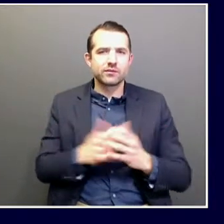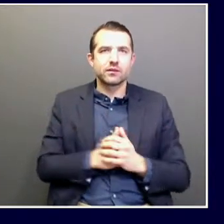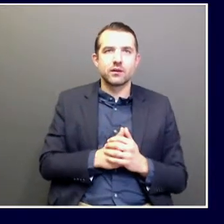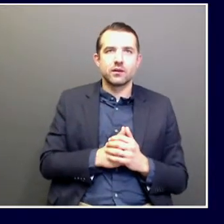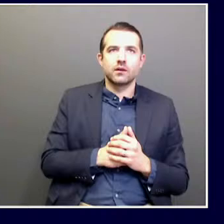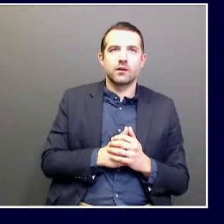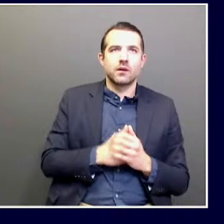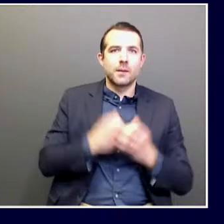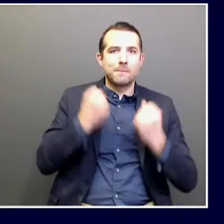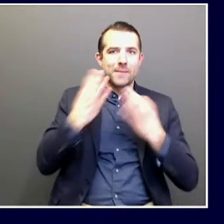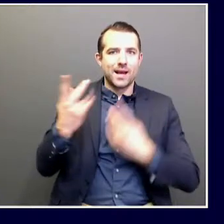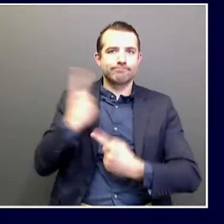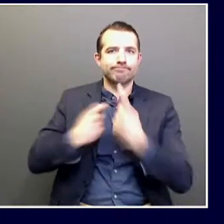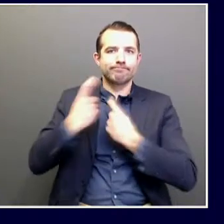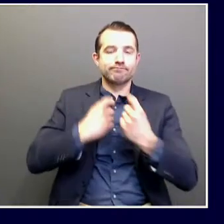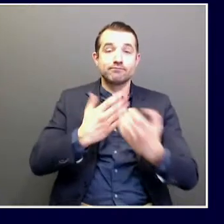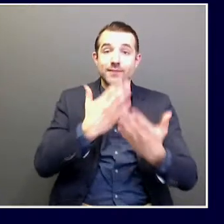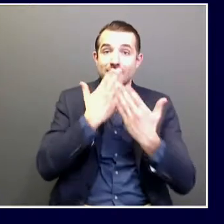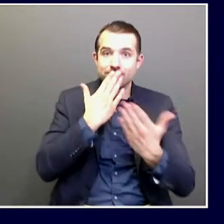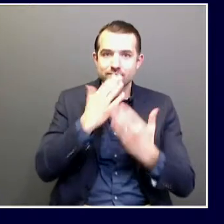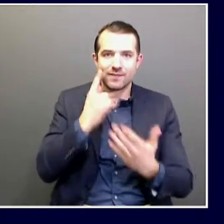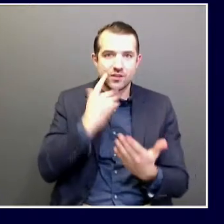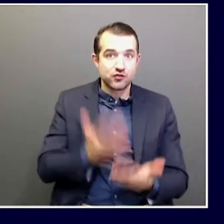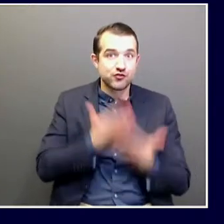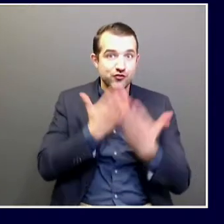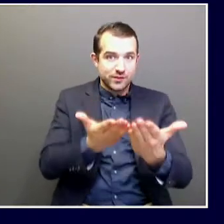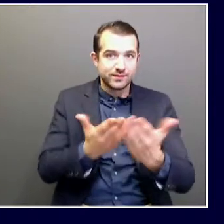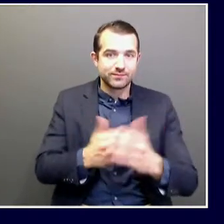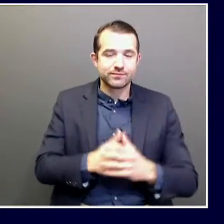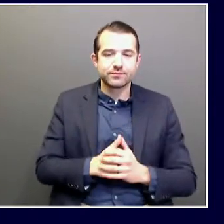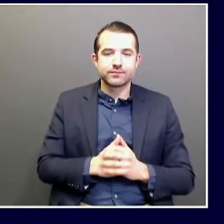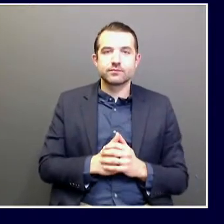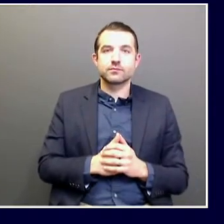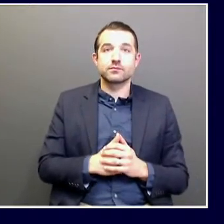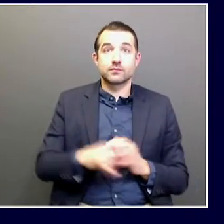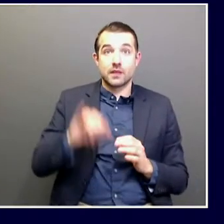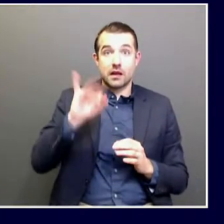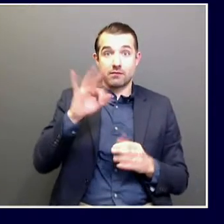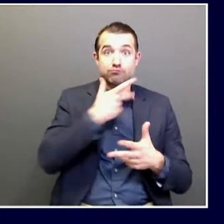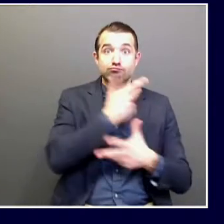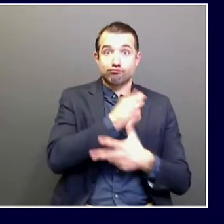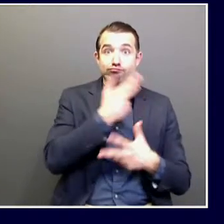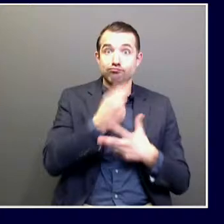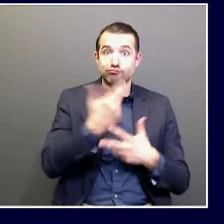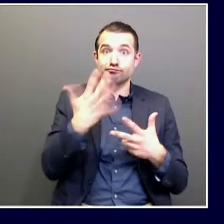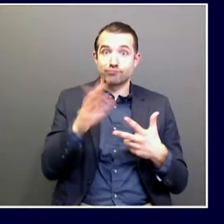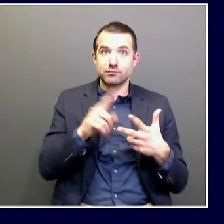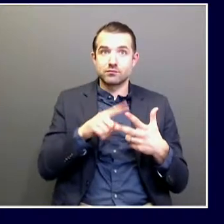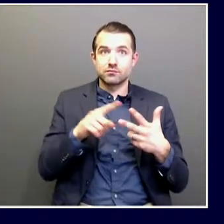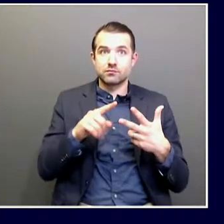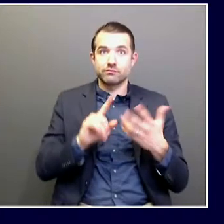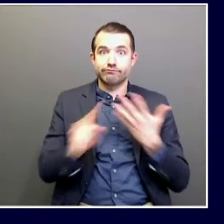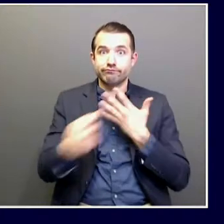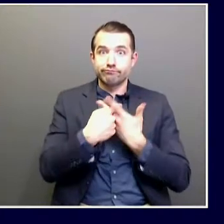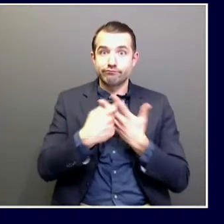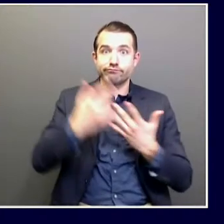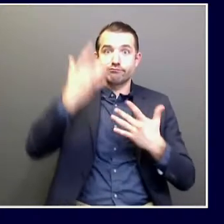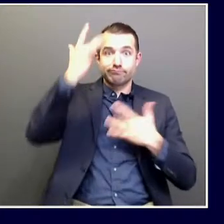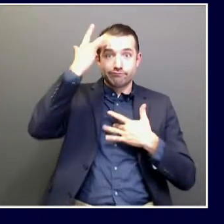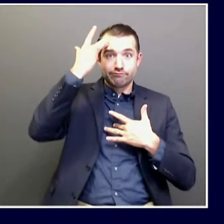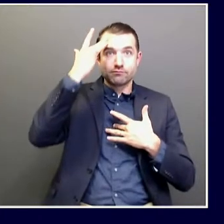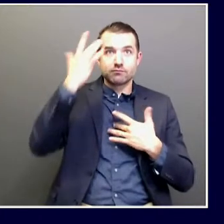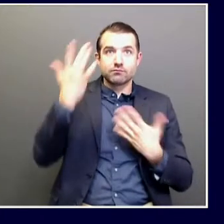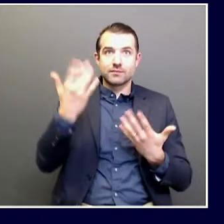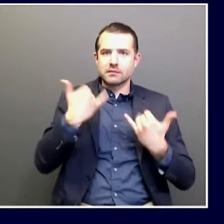you can and should get your booster. Even if you had your shots, you had a breakthrough case, you can and should go get a